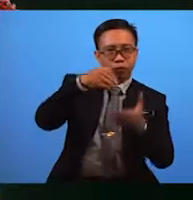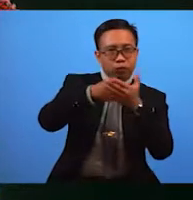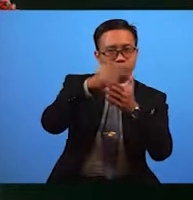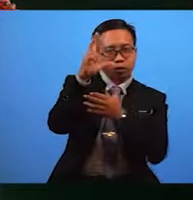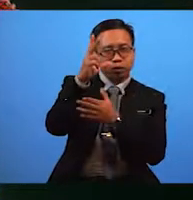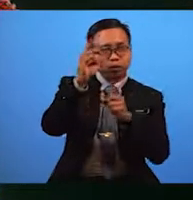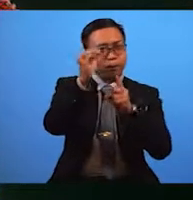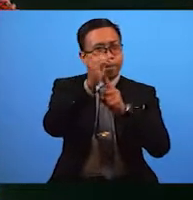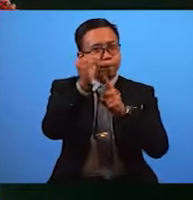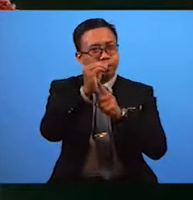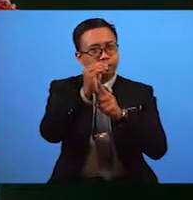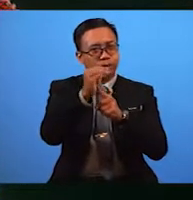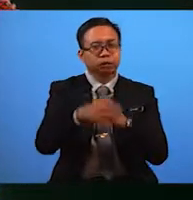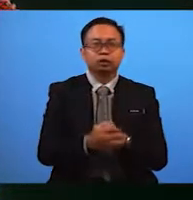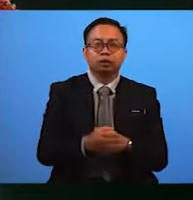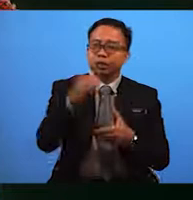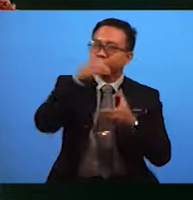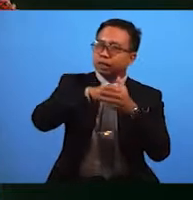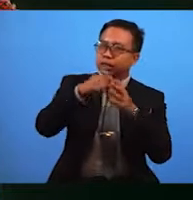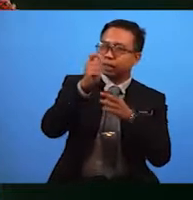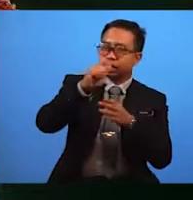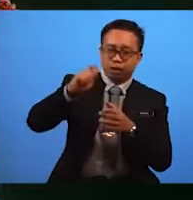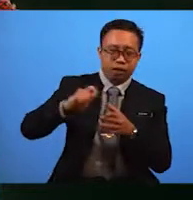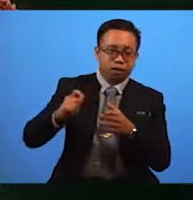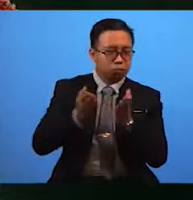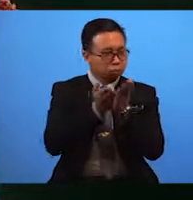are allocated for content in directed writing.